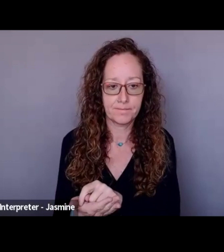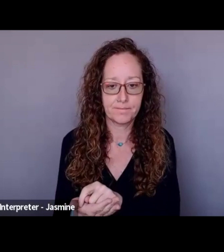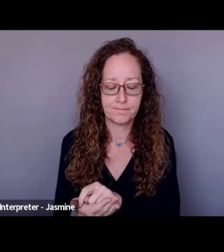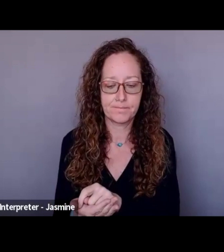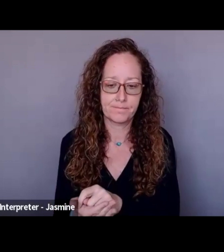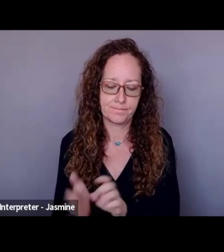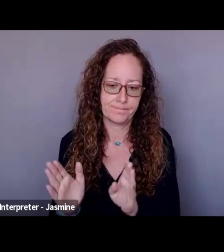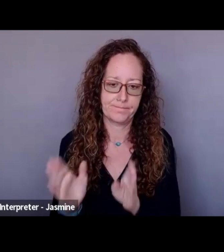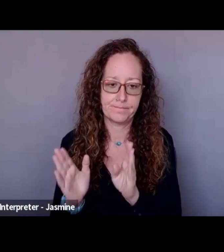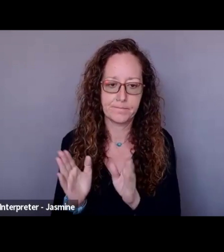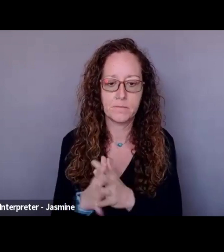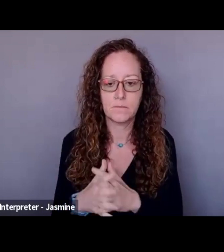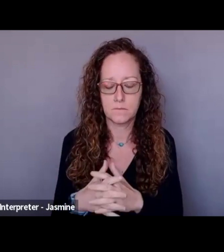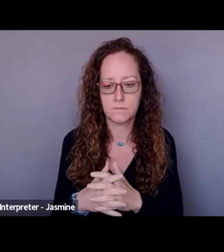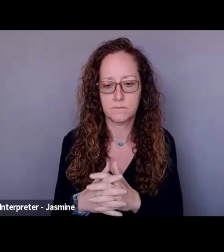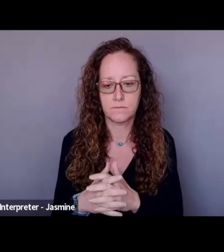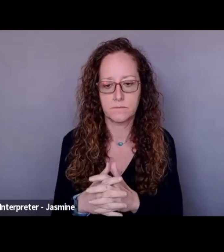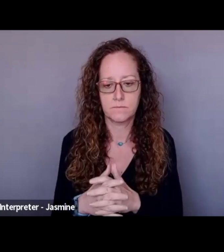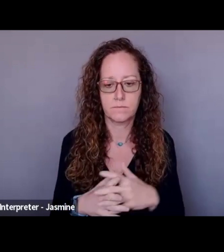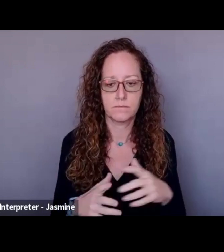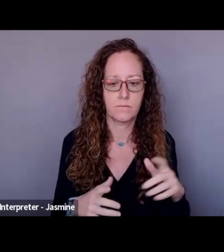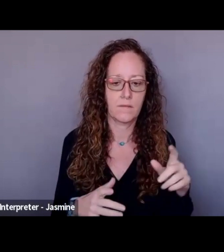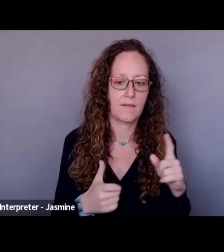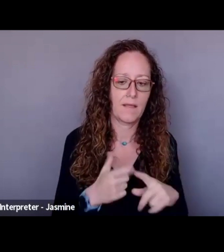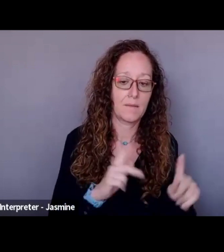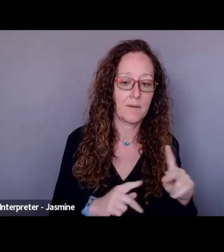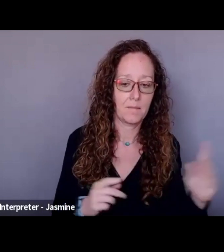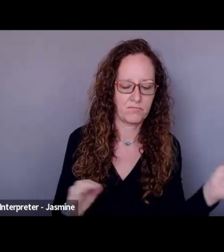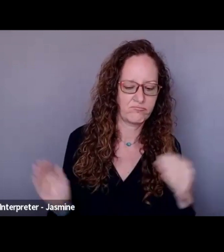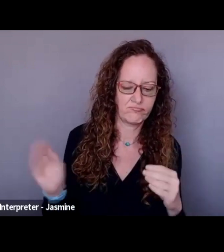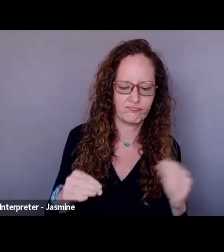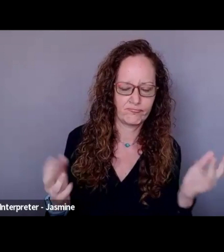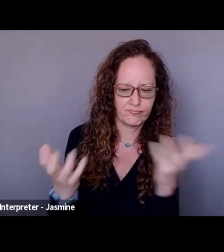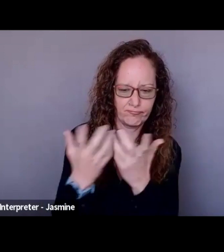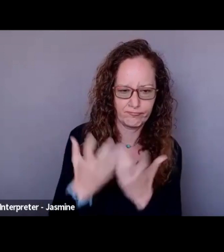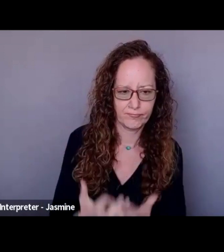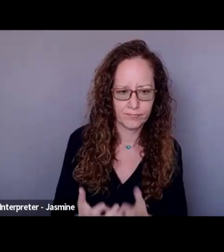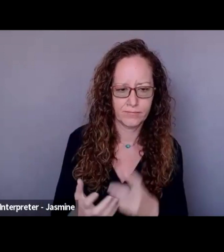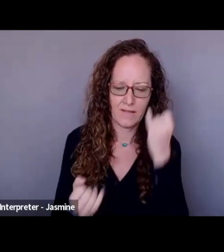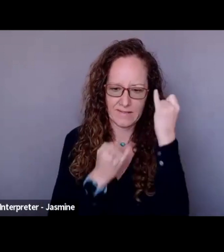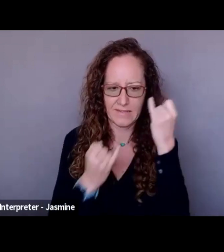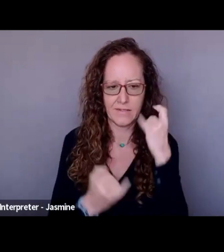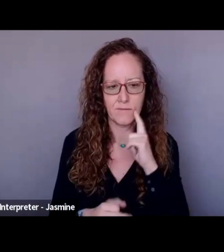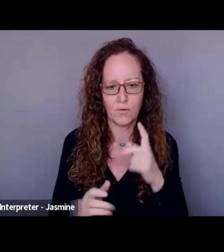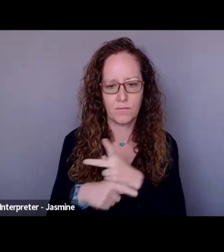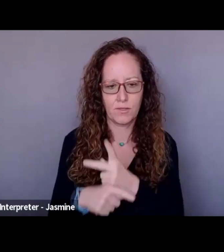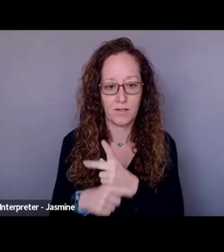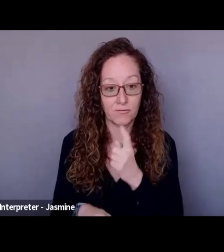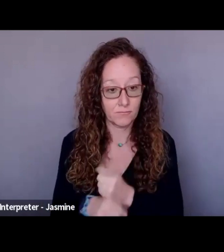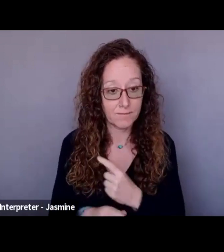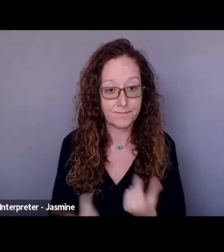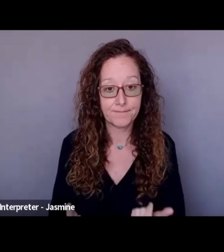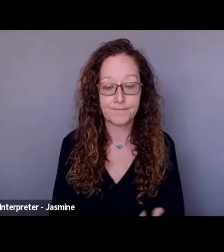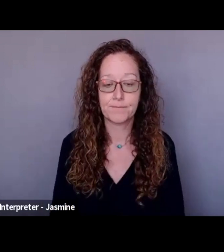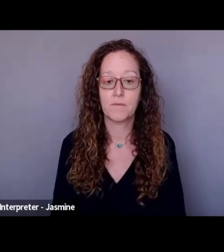that mesh different ideas together for a production, right? So it's really